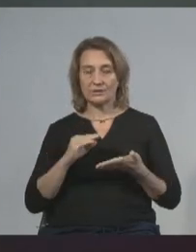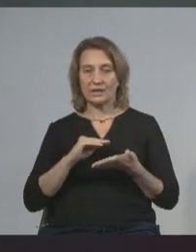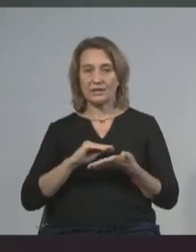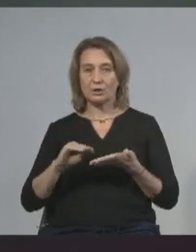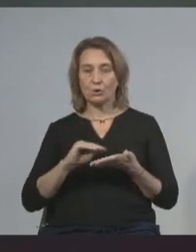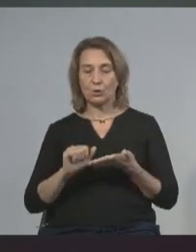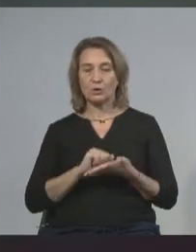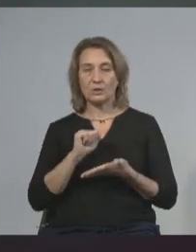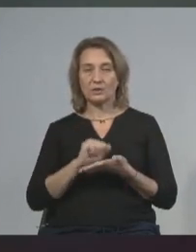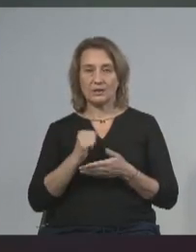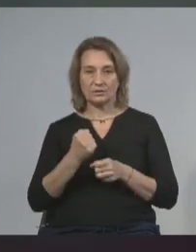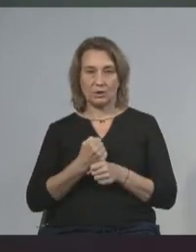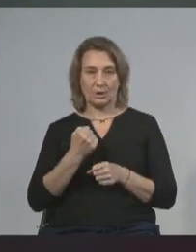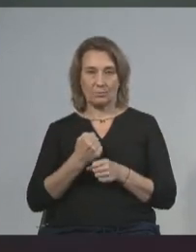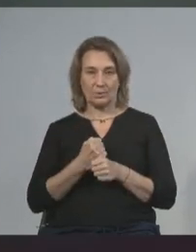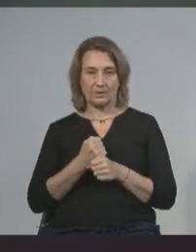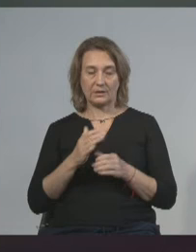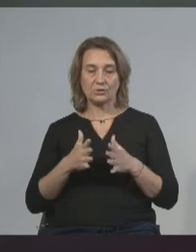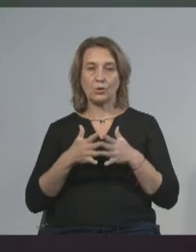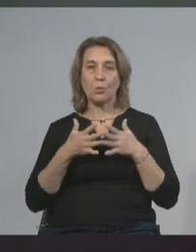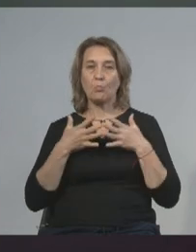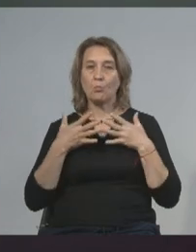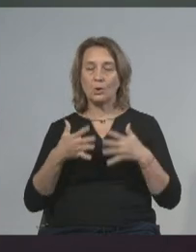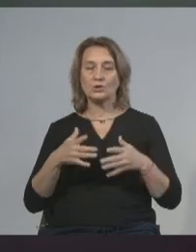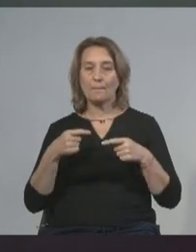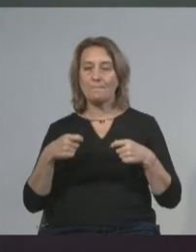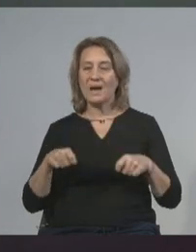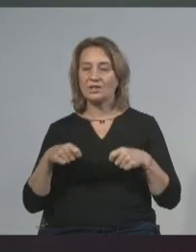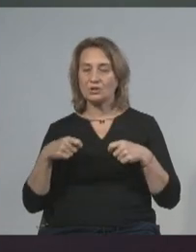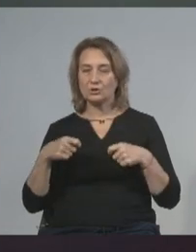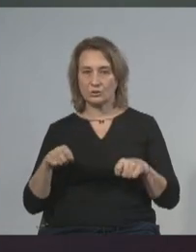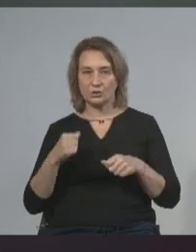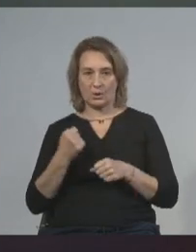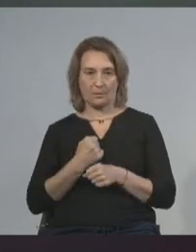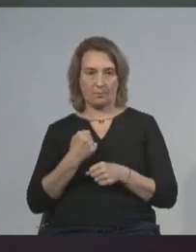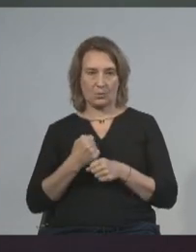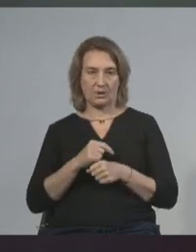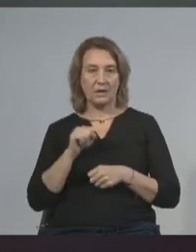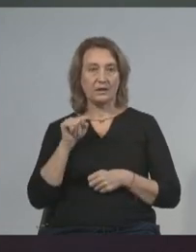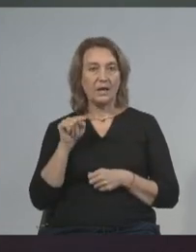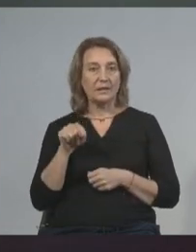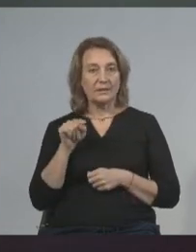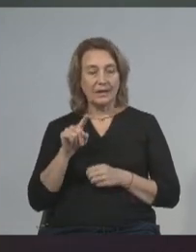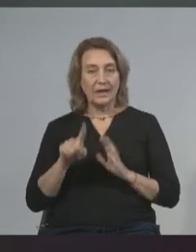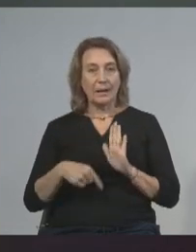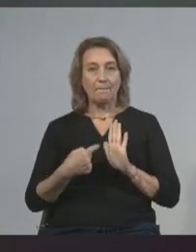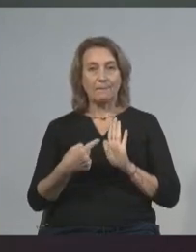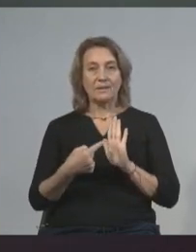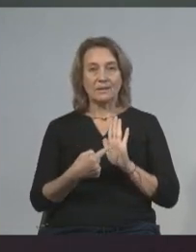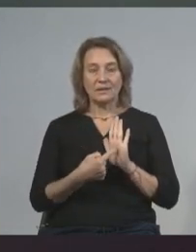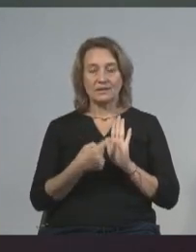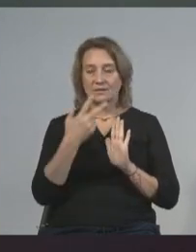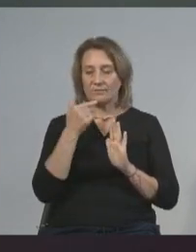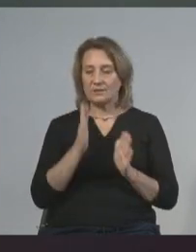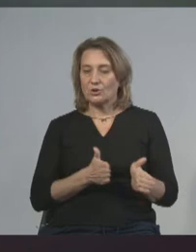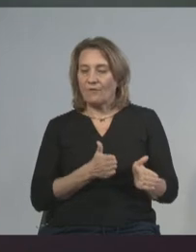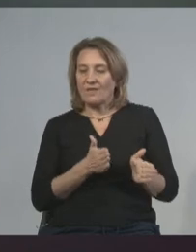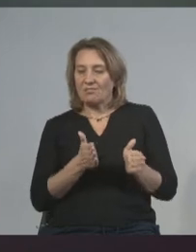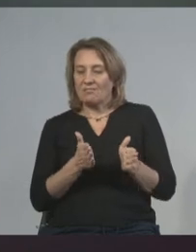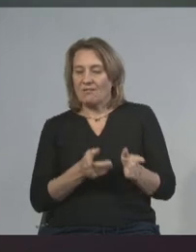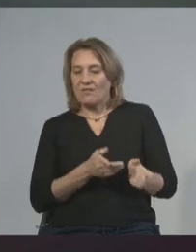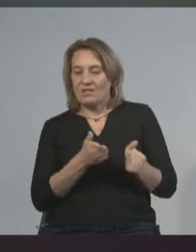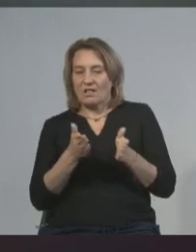on editorial work and on managers work and address the issues that are